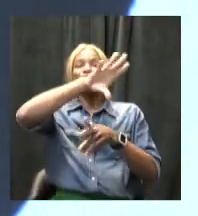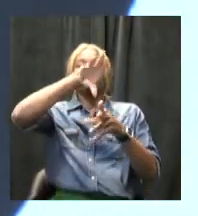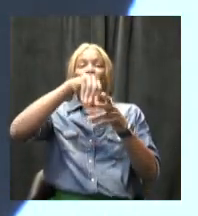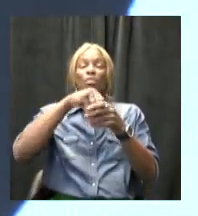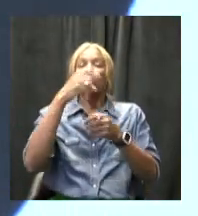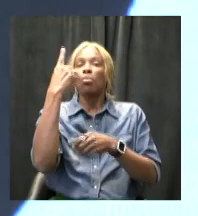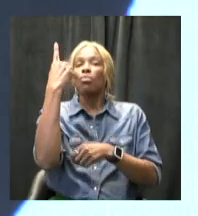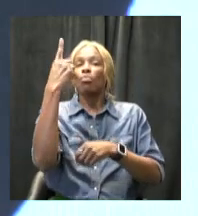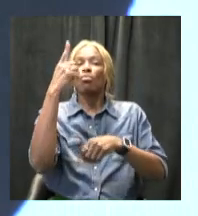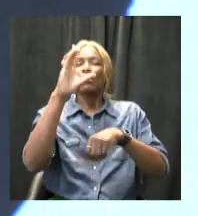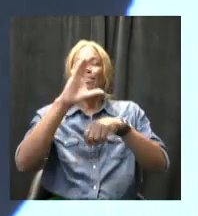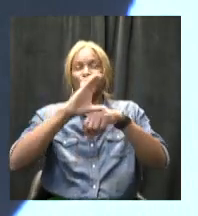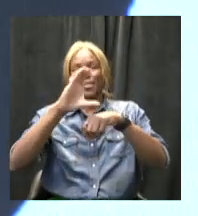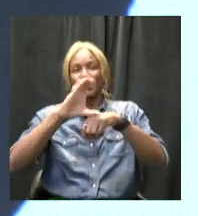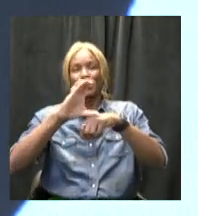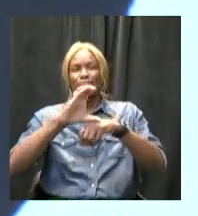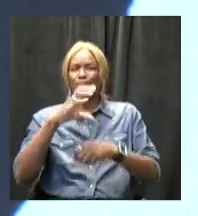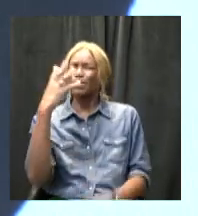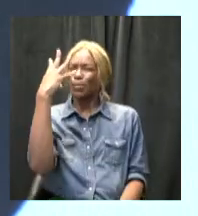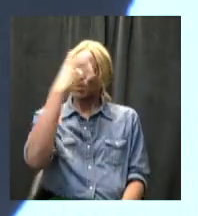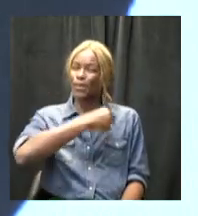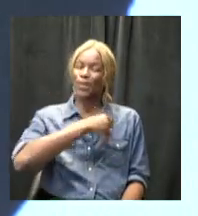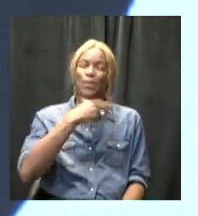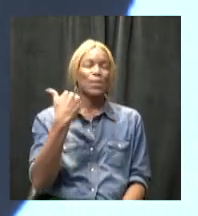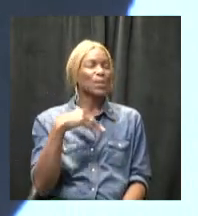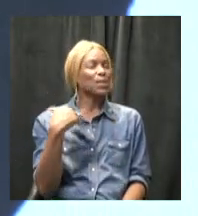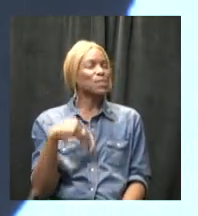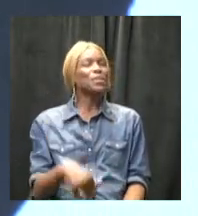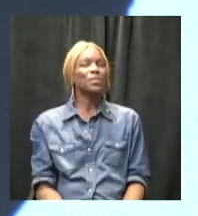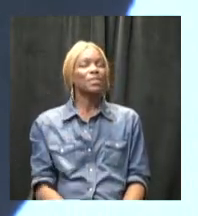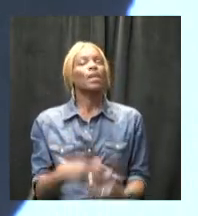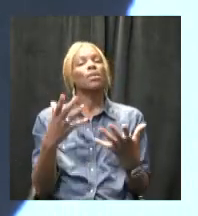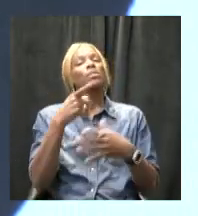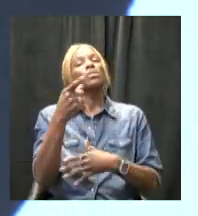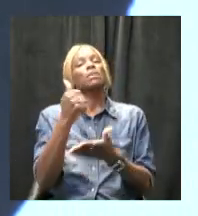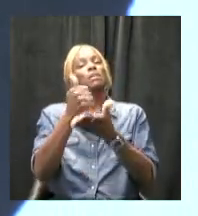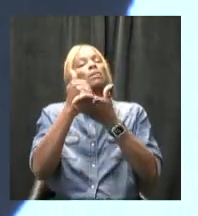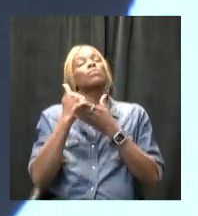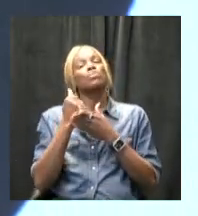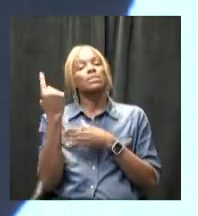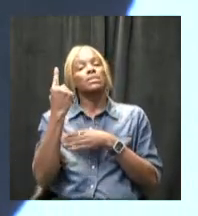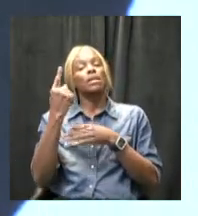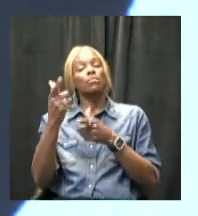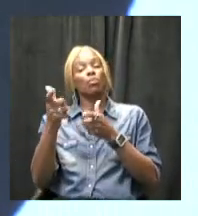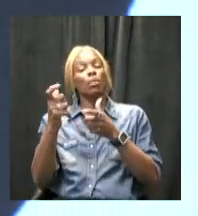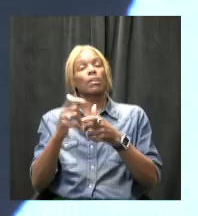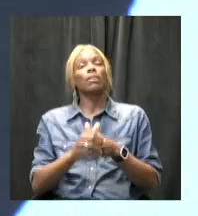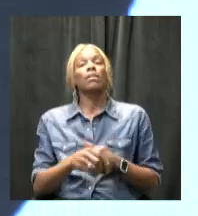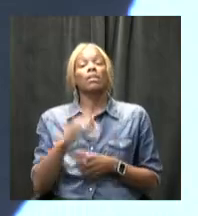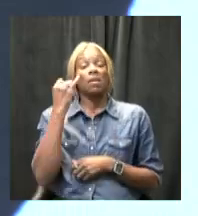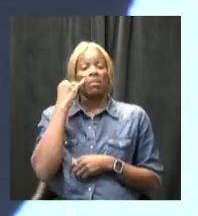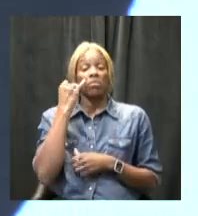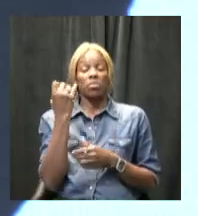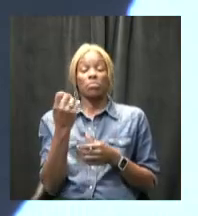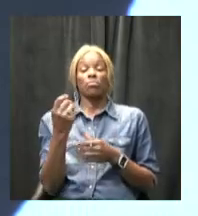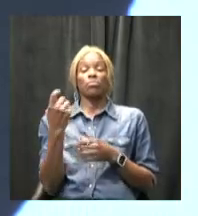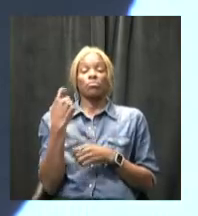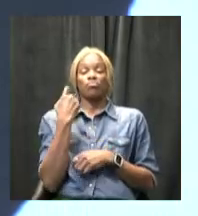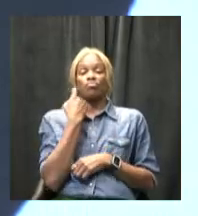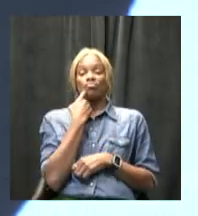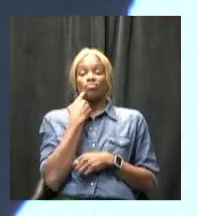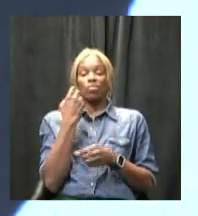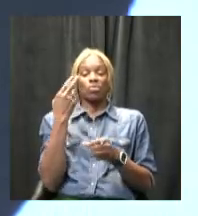Isn't that a beautiful thing? It's beautiful. Matter of fact, I want you to help me with something real quickly. If you've joined Concord in the